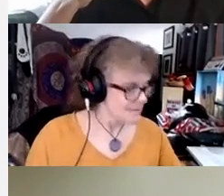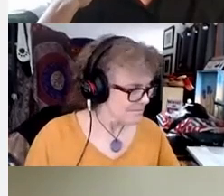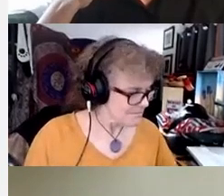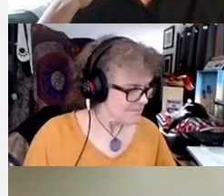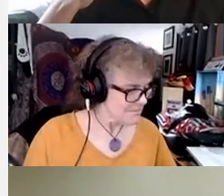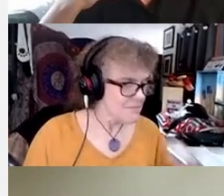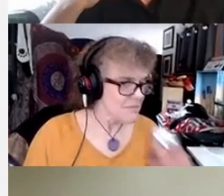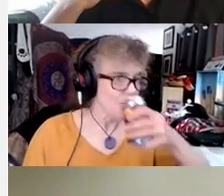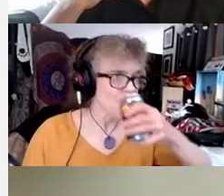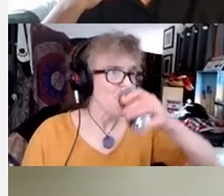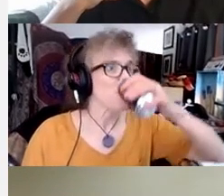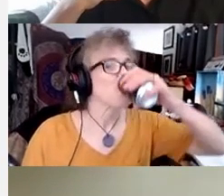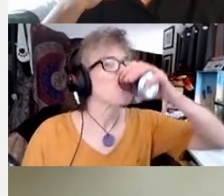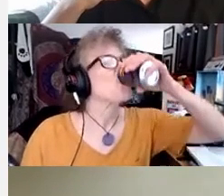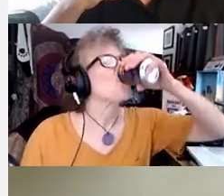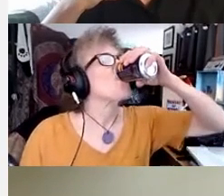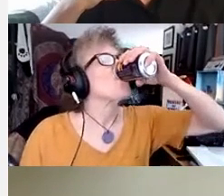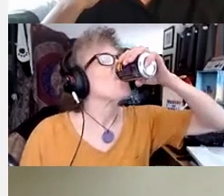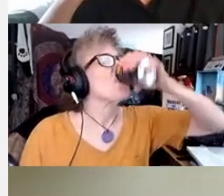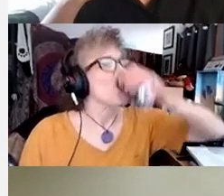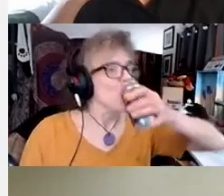that, I'm with Temple University.